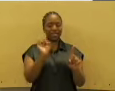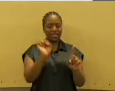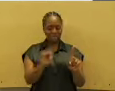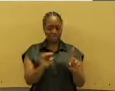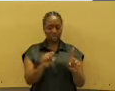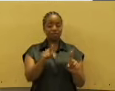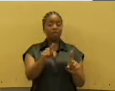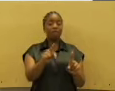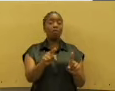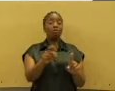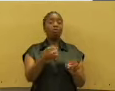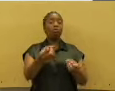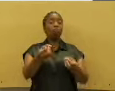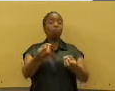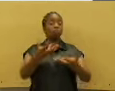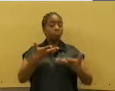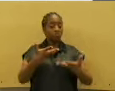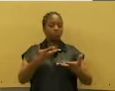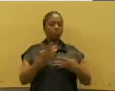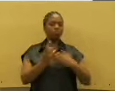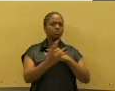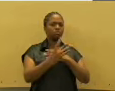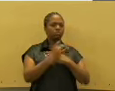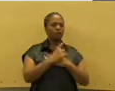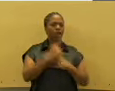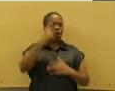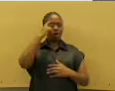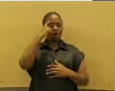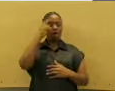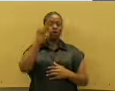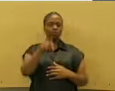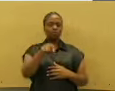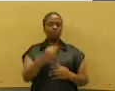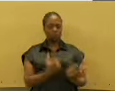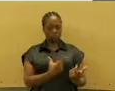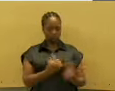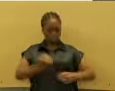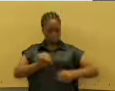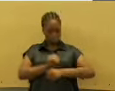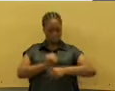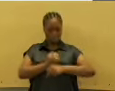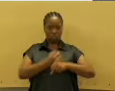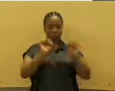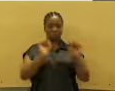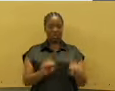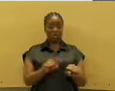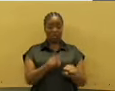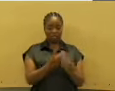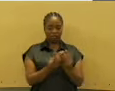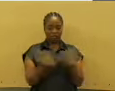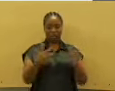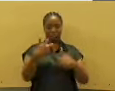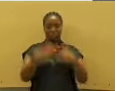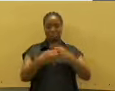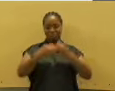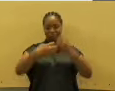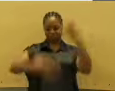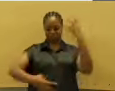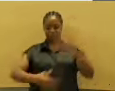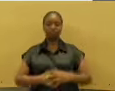opinions, and the concerns and translate them into actionable work that addresses these issues.